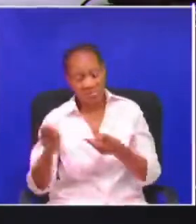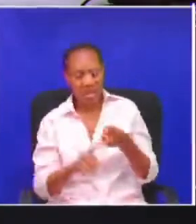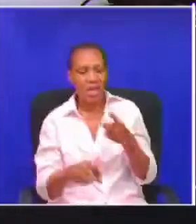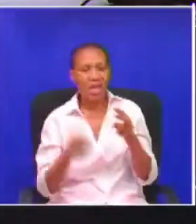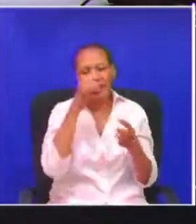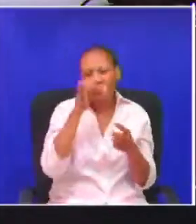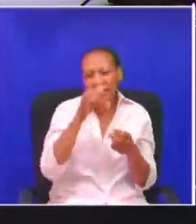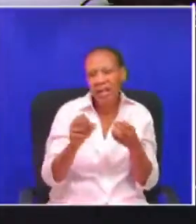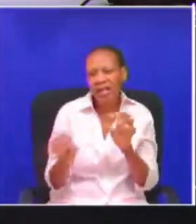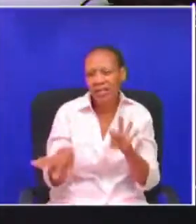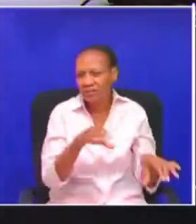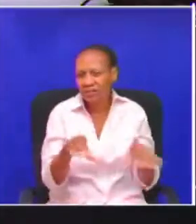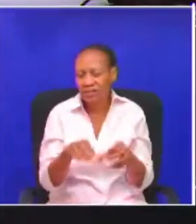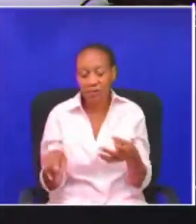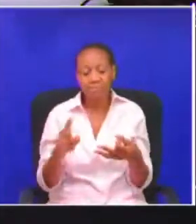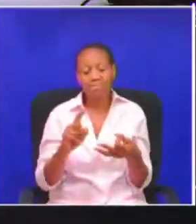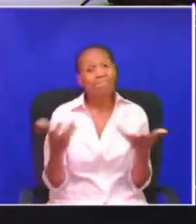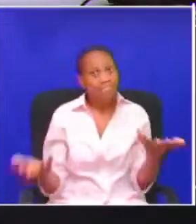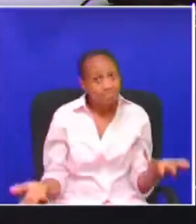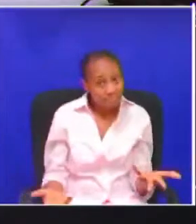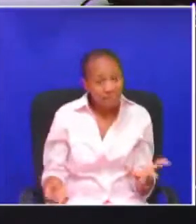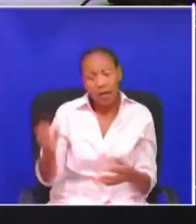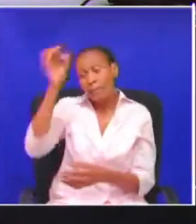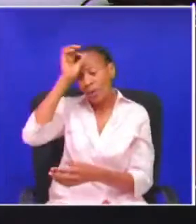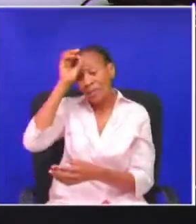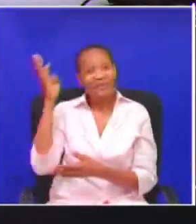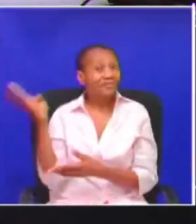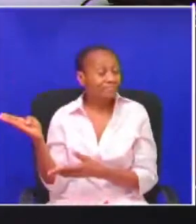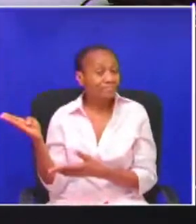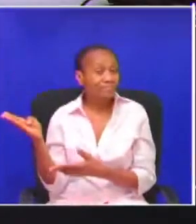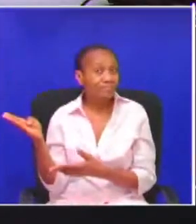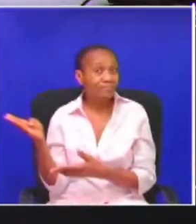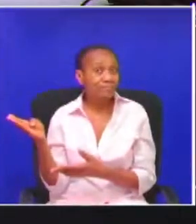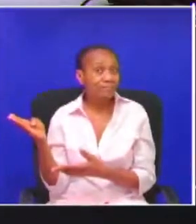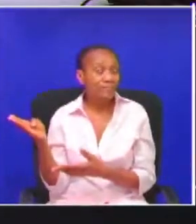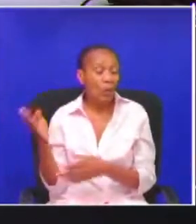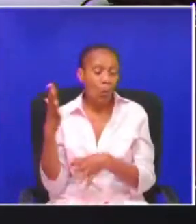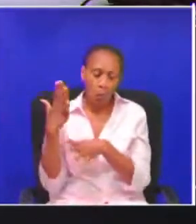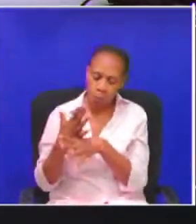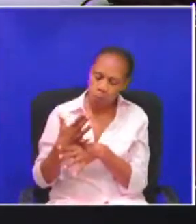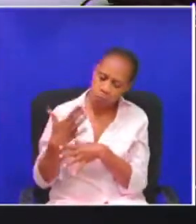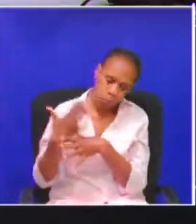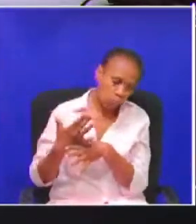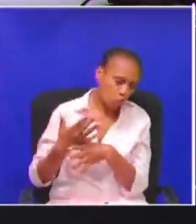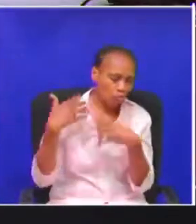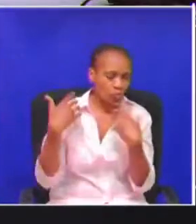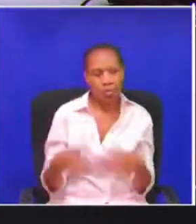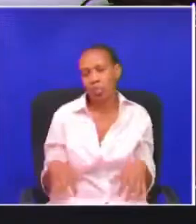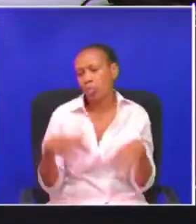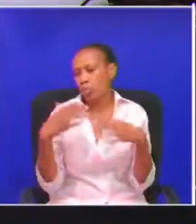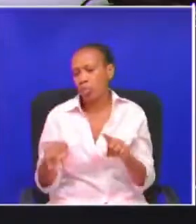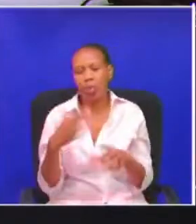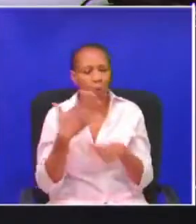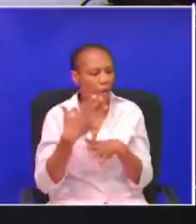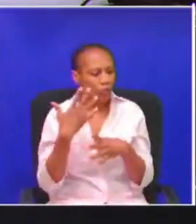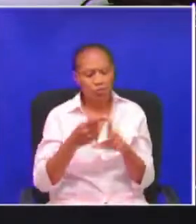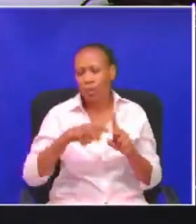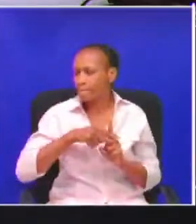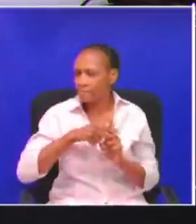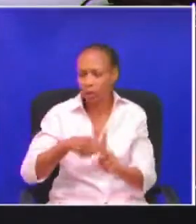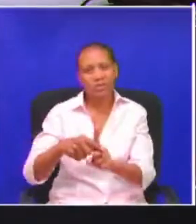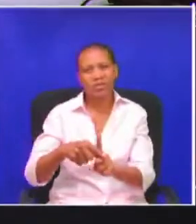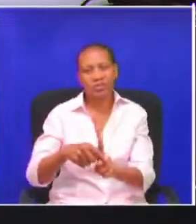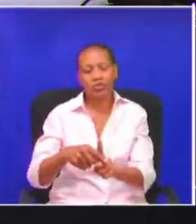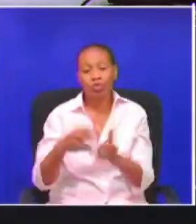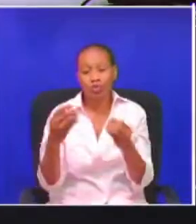the police, credit to them, have been doing quite a lot of positive work to deal with